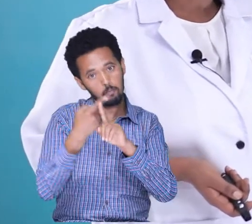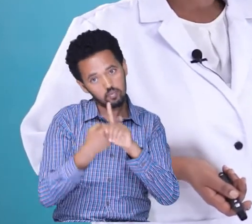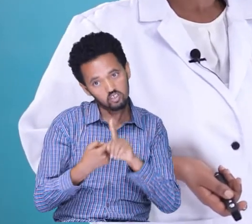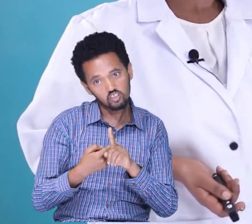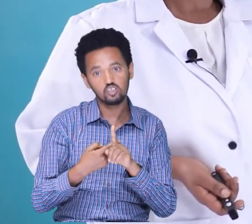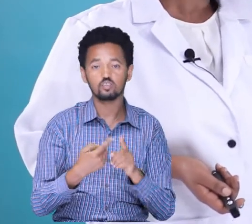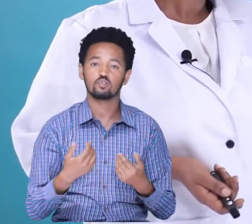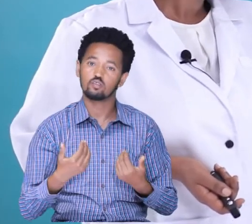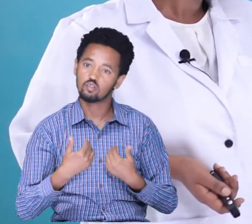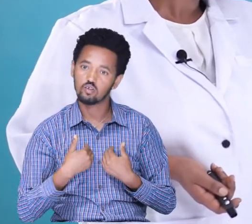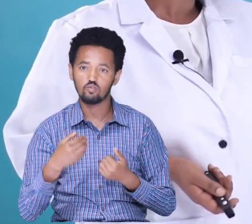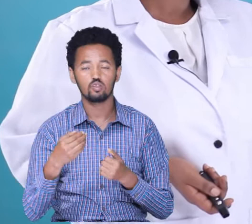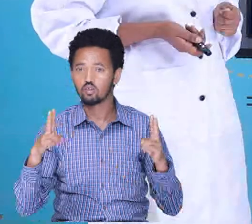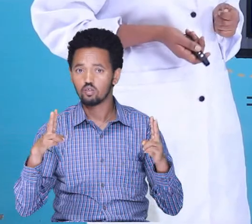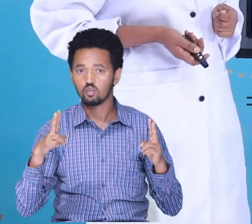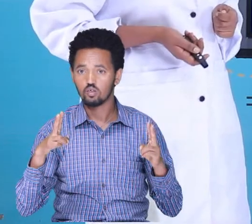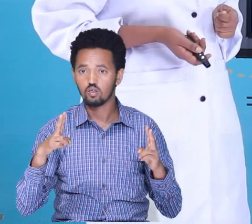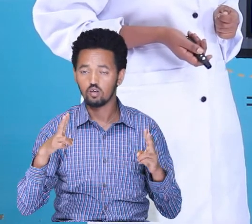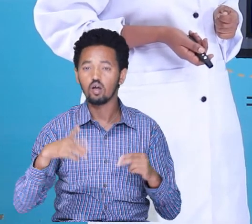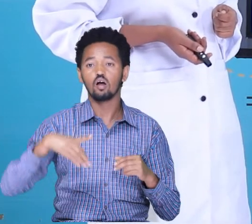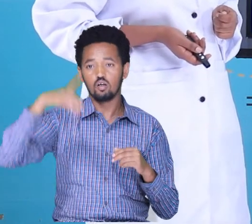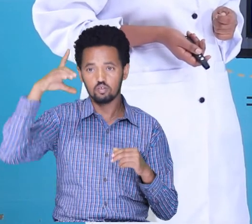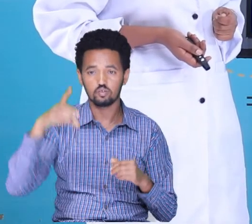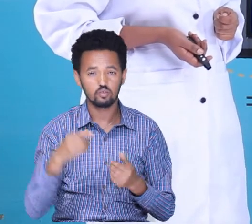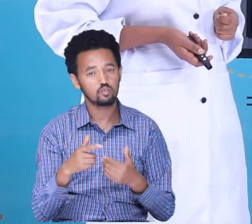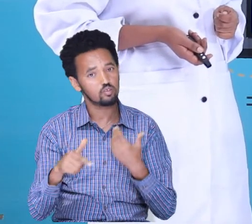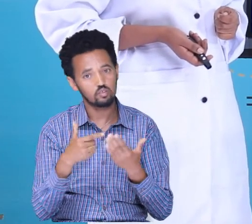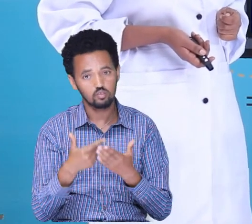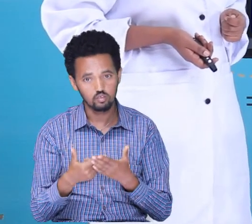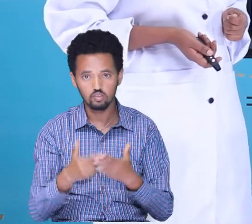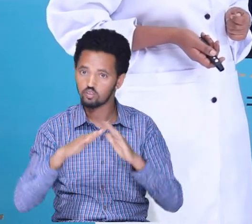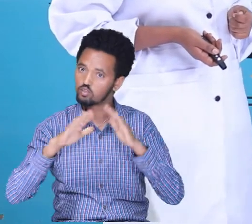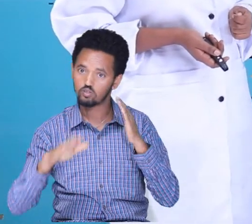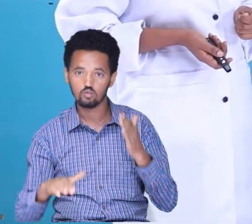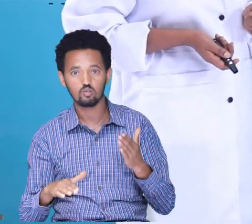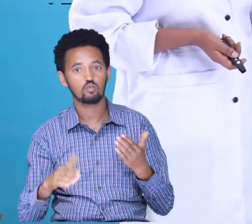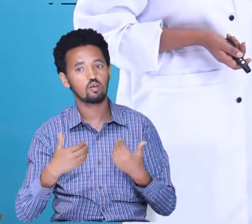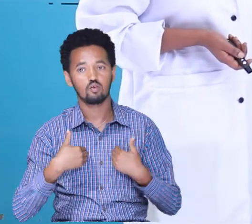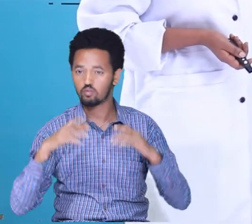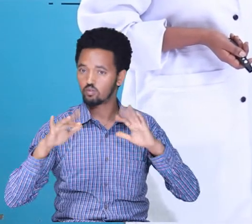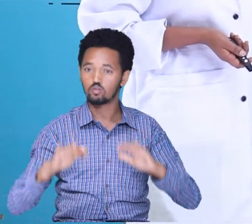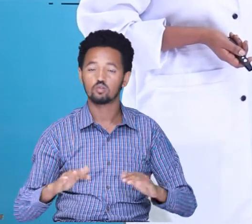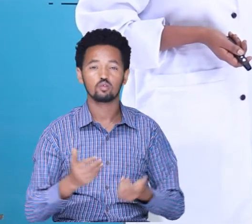annual temperature is very high, and also high daily and low annual range of temperature.